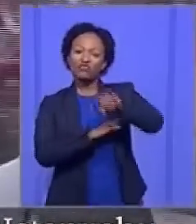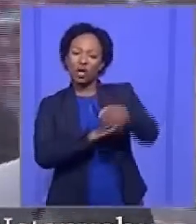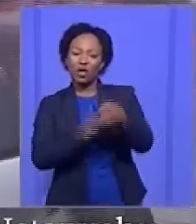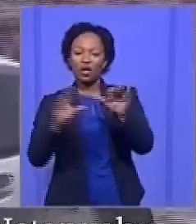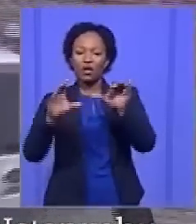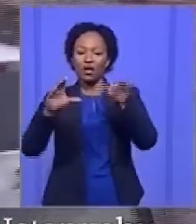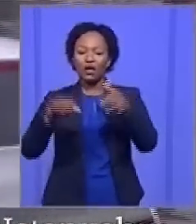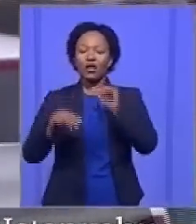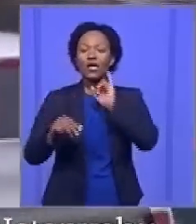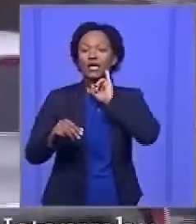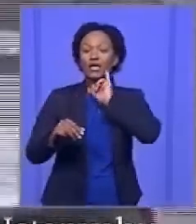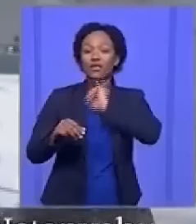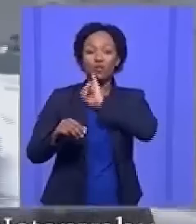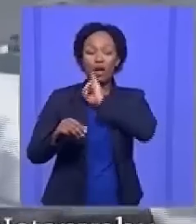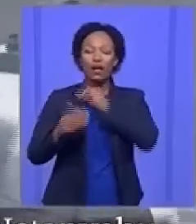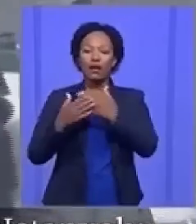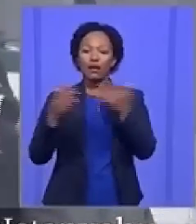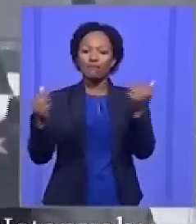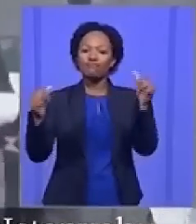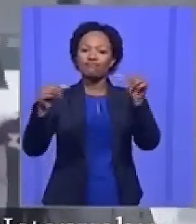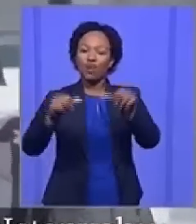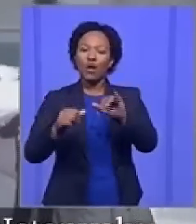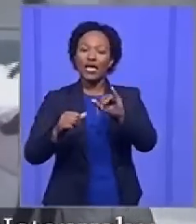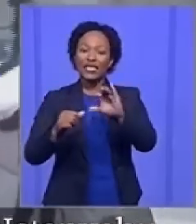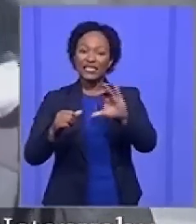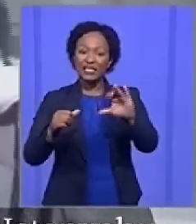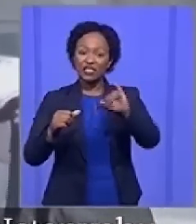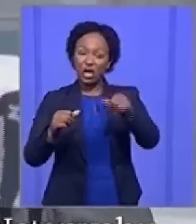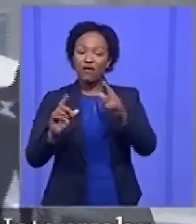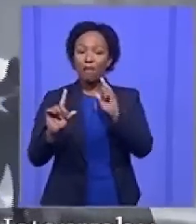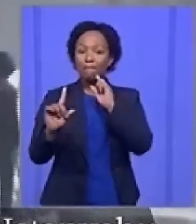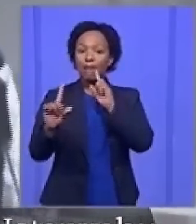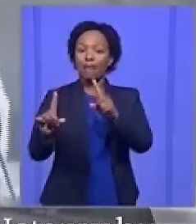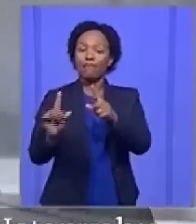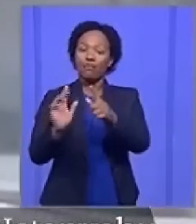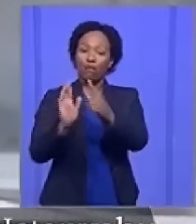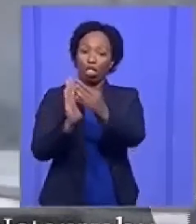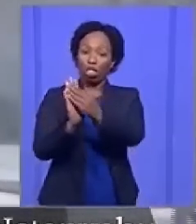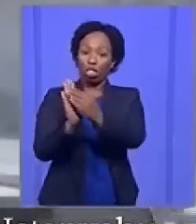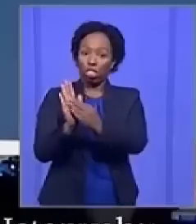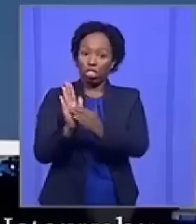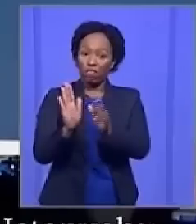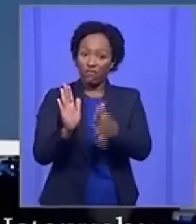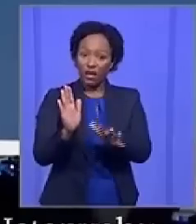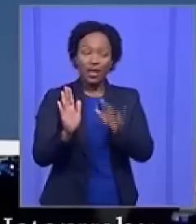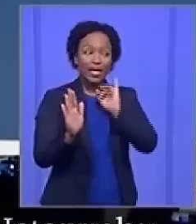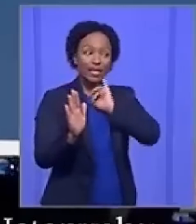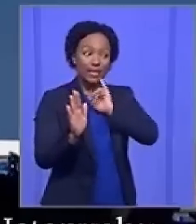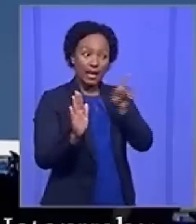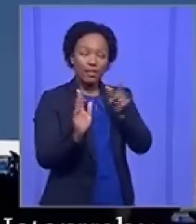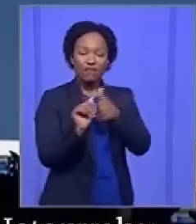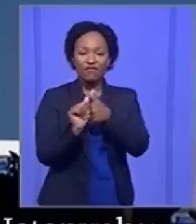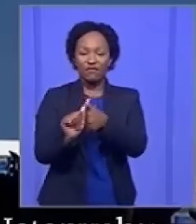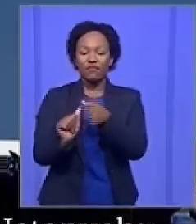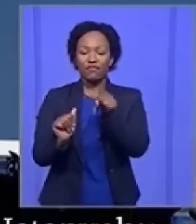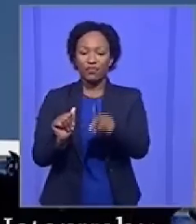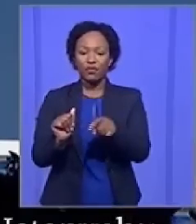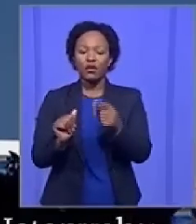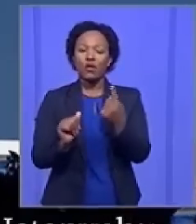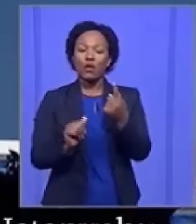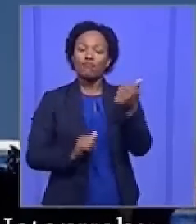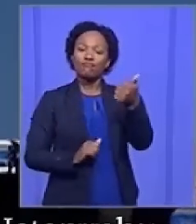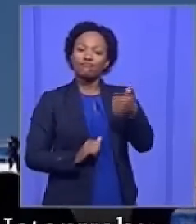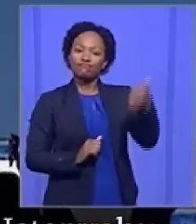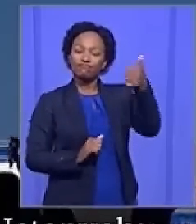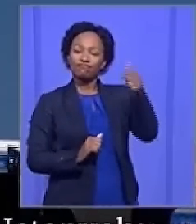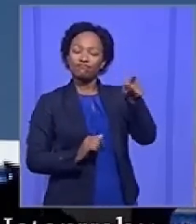Israel e latela mehato ya nakwana ya ICJ. Ha ditaba di sa le mothating ona, mongodi wa mmuso wa Amerika Anthony